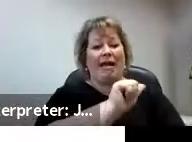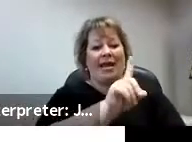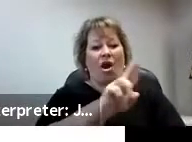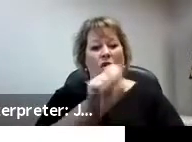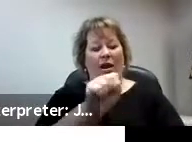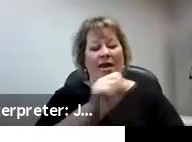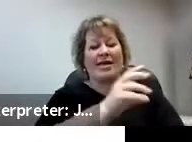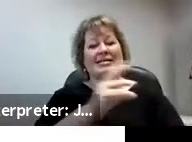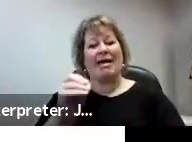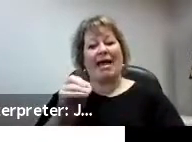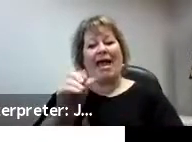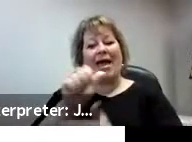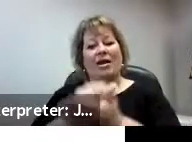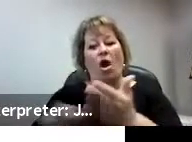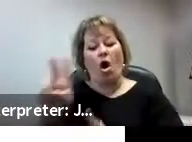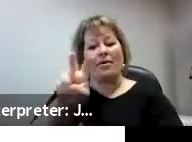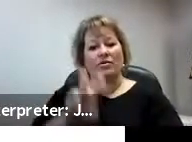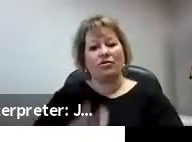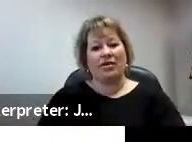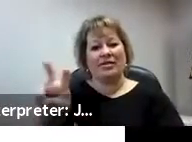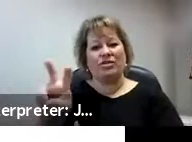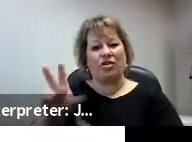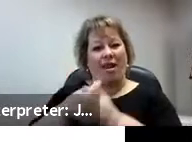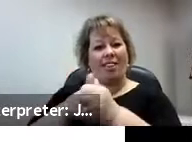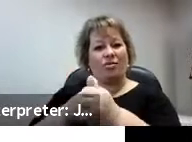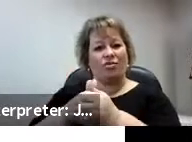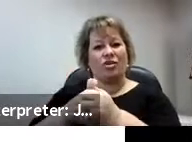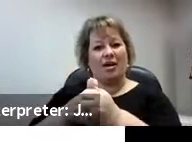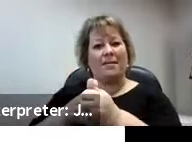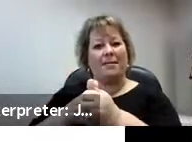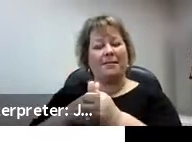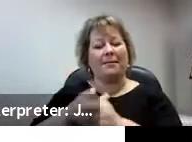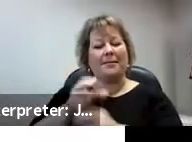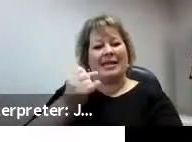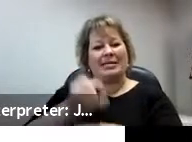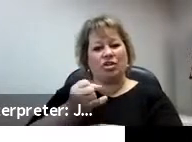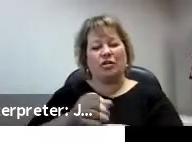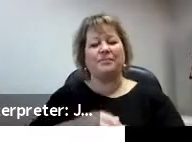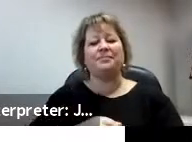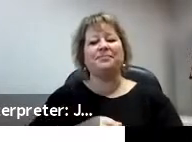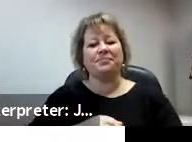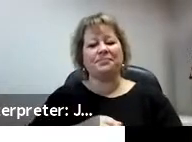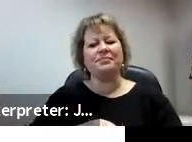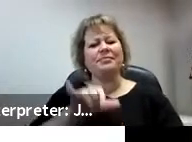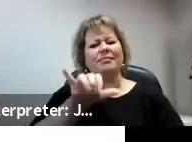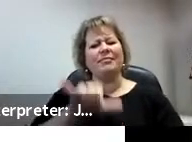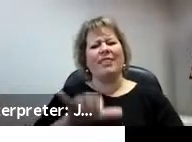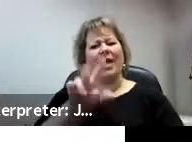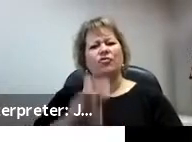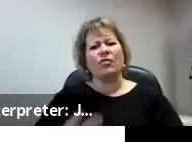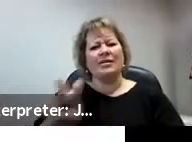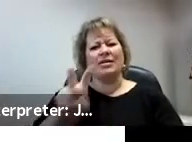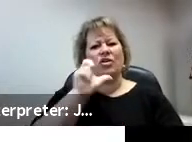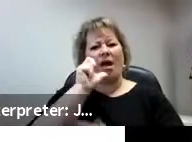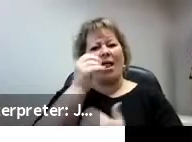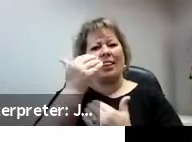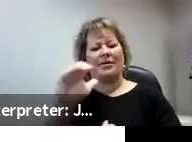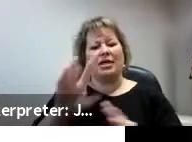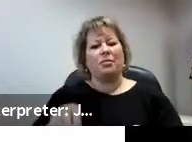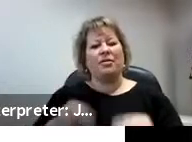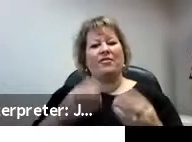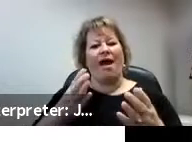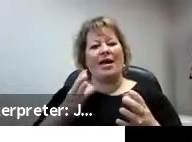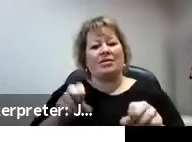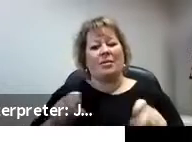Rehabilitation Services and Auburn Transition Leadership Institute. Transition Unlimited provides an opportunity for VR counselors